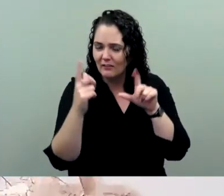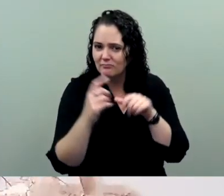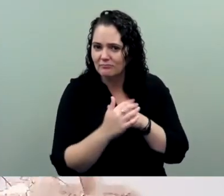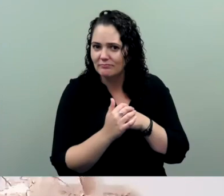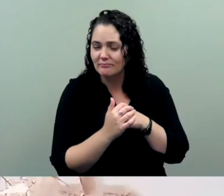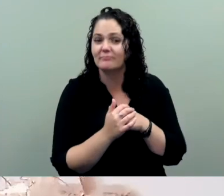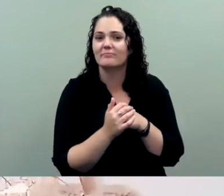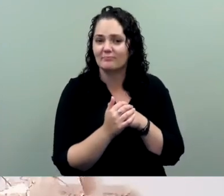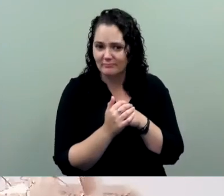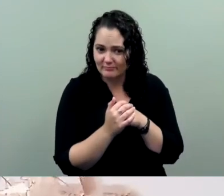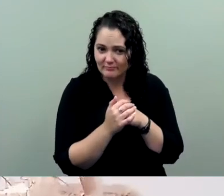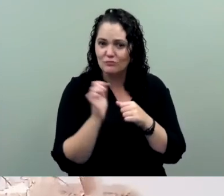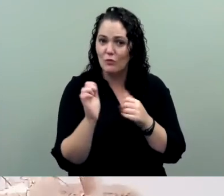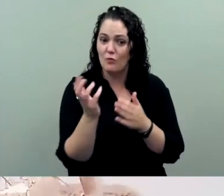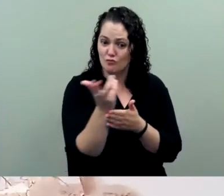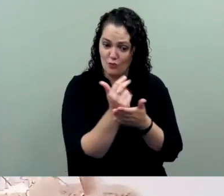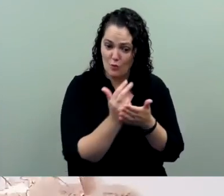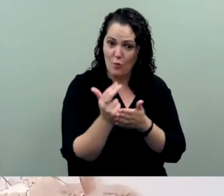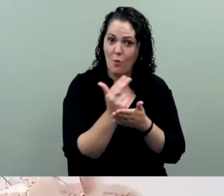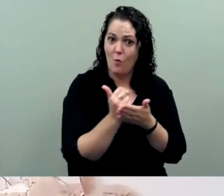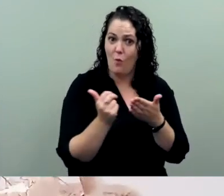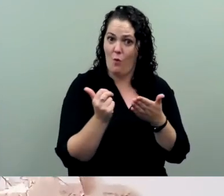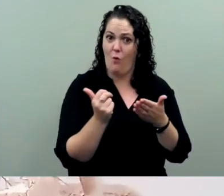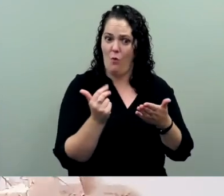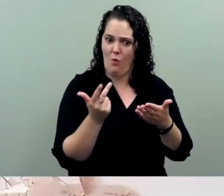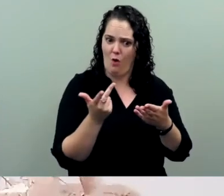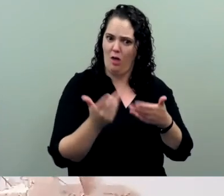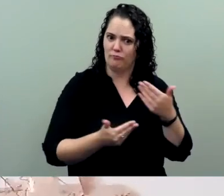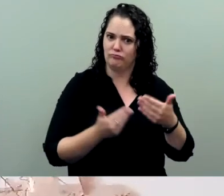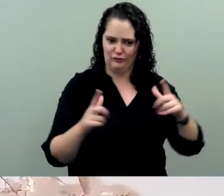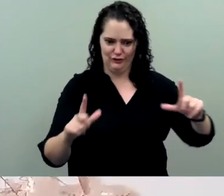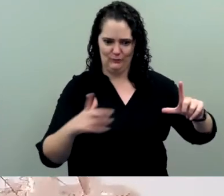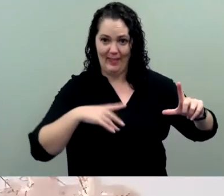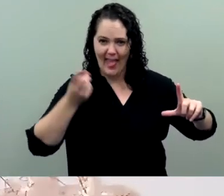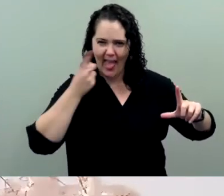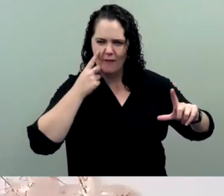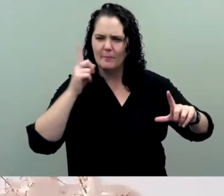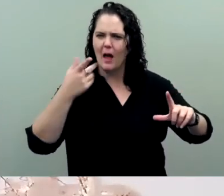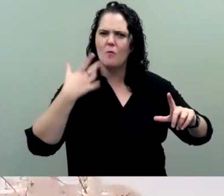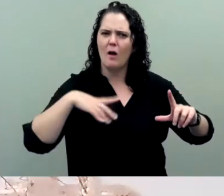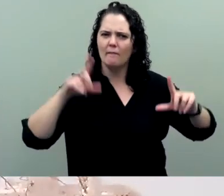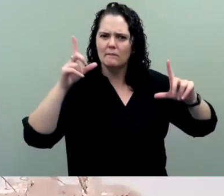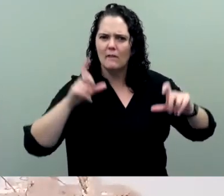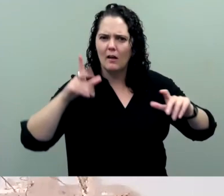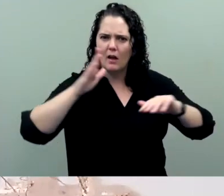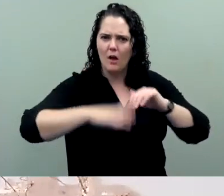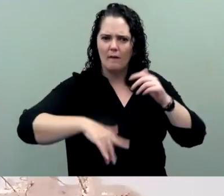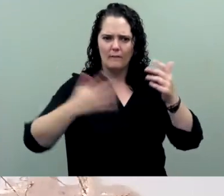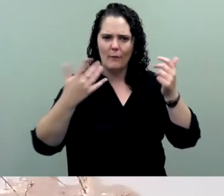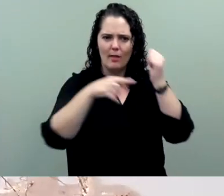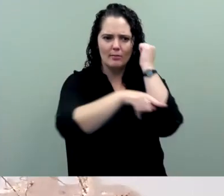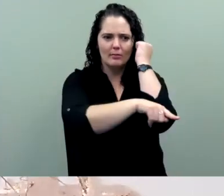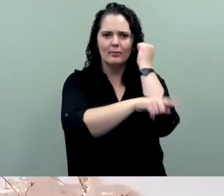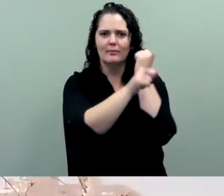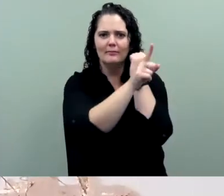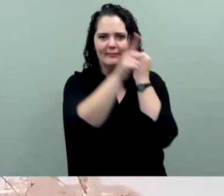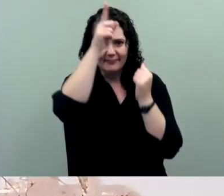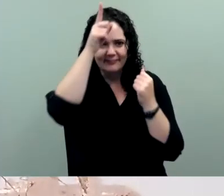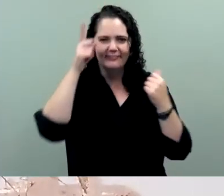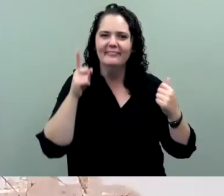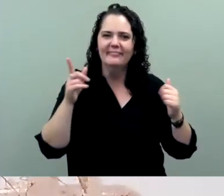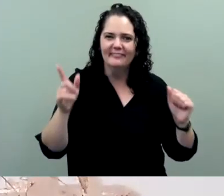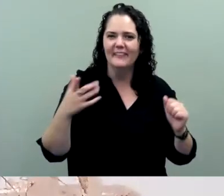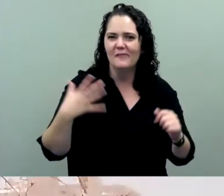your process. Let's get some good documentation of you with your different prosthetics attached to your body. All